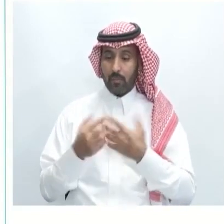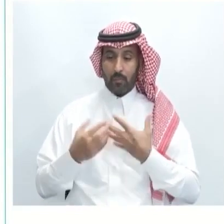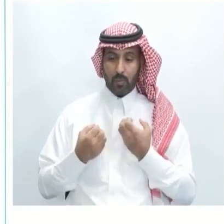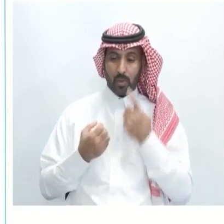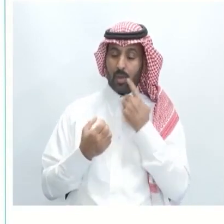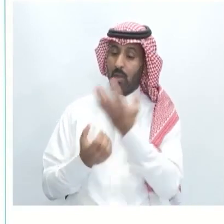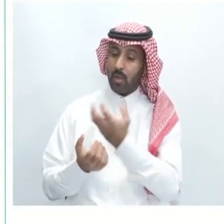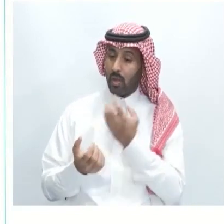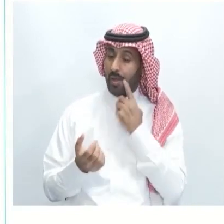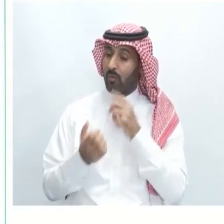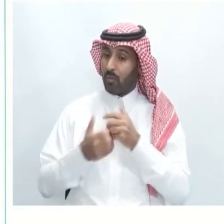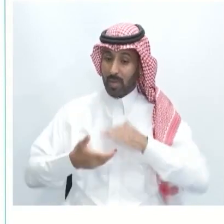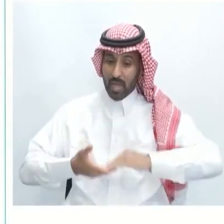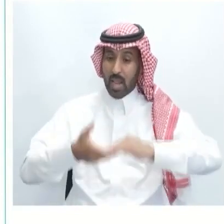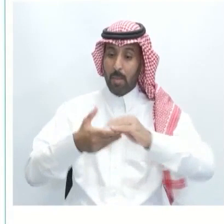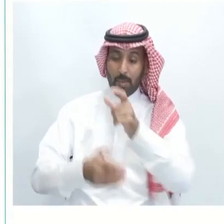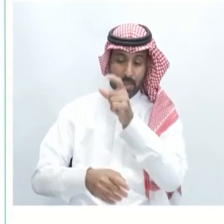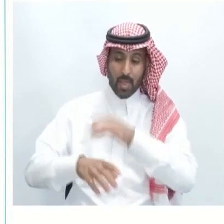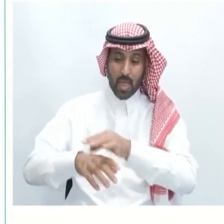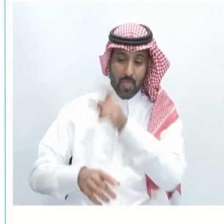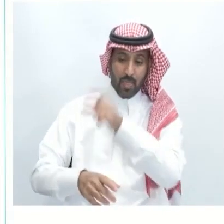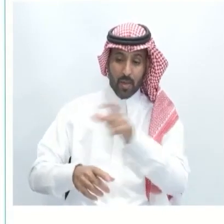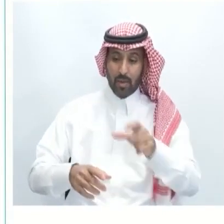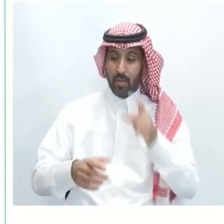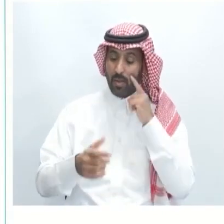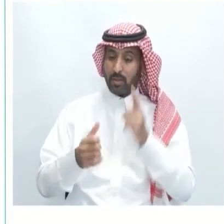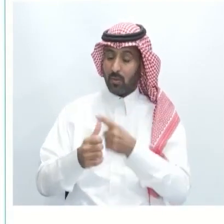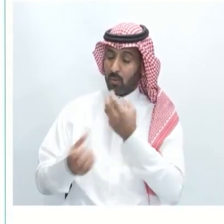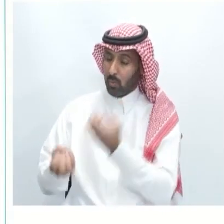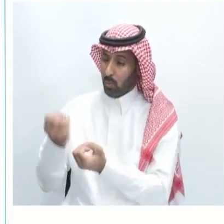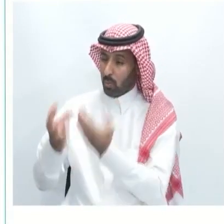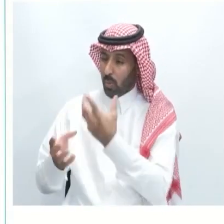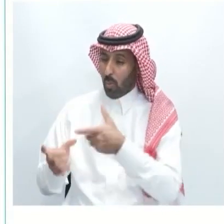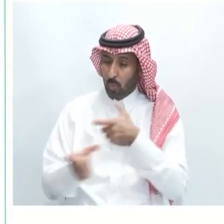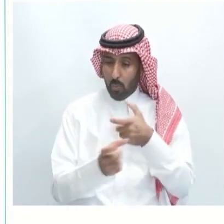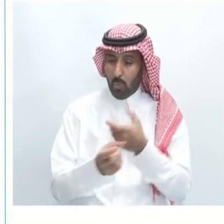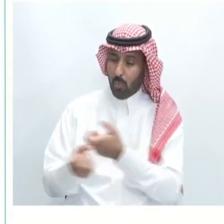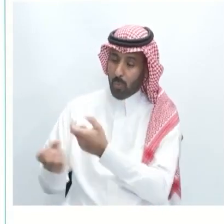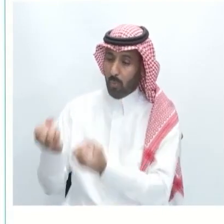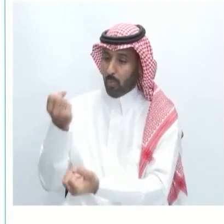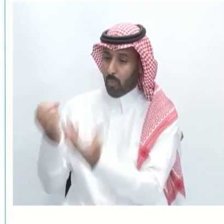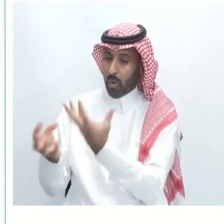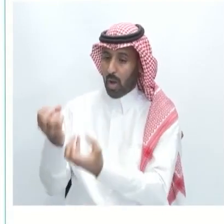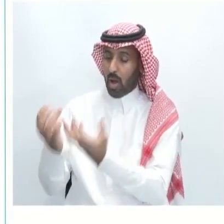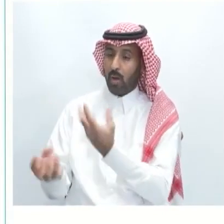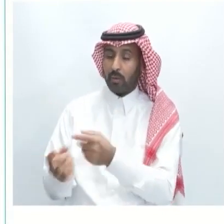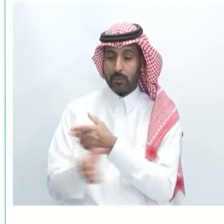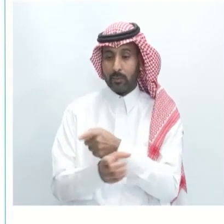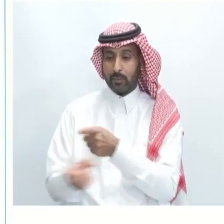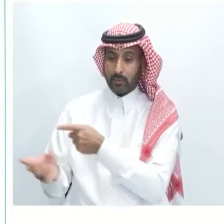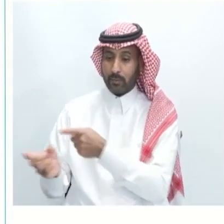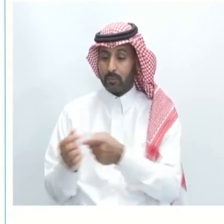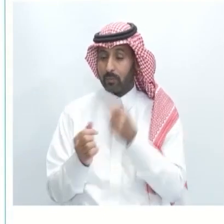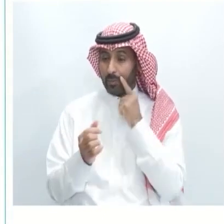from helping others. Firefighters are in the second position with an impressive 80% satisfaction rating. Many of